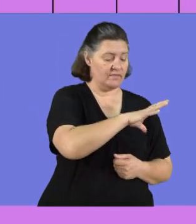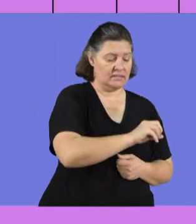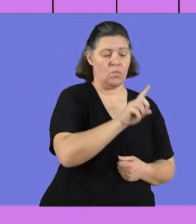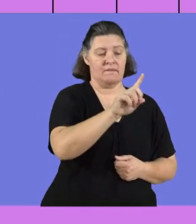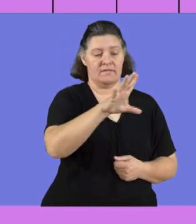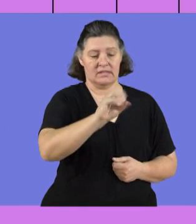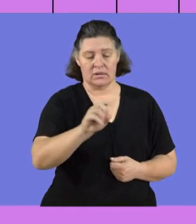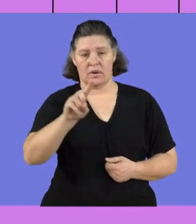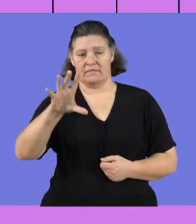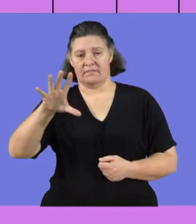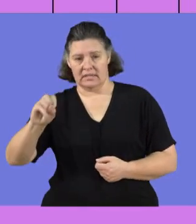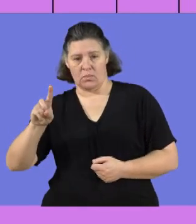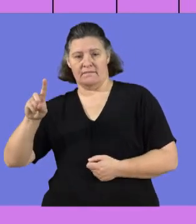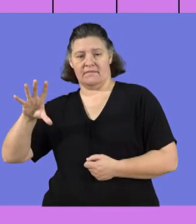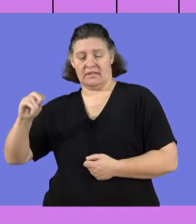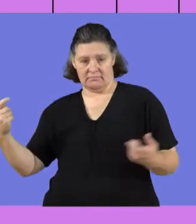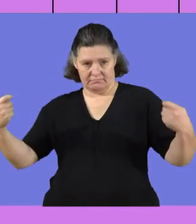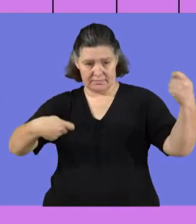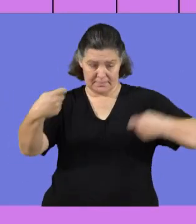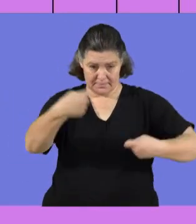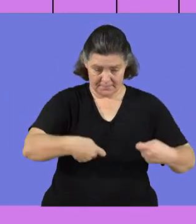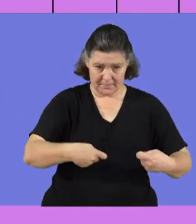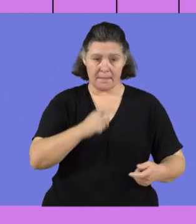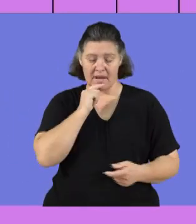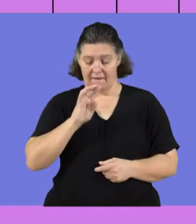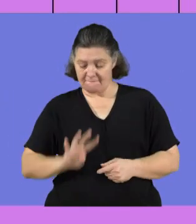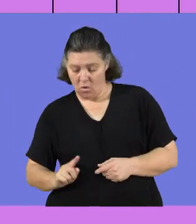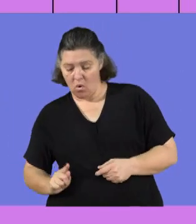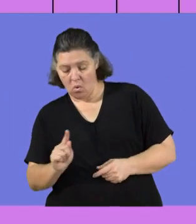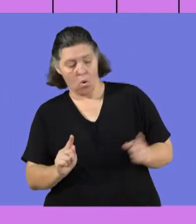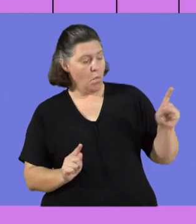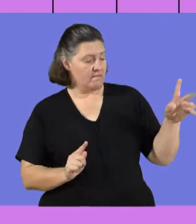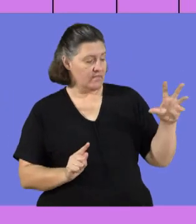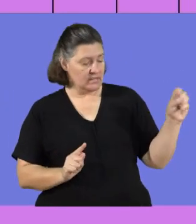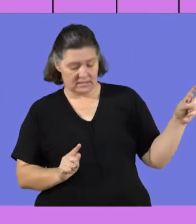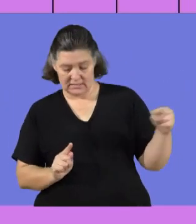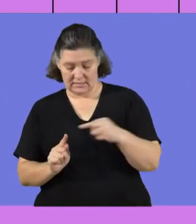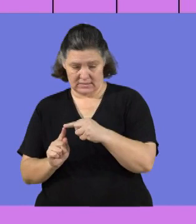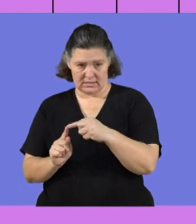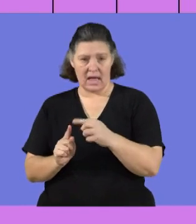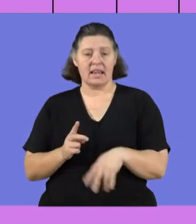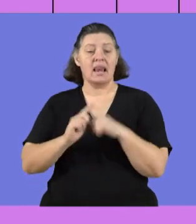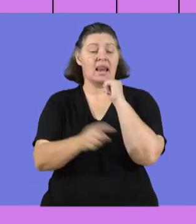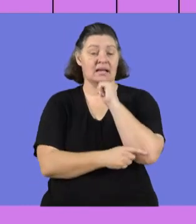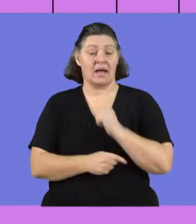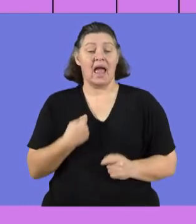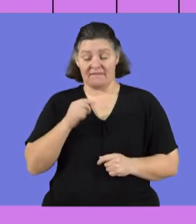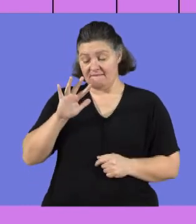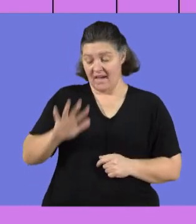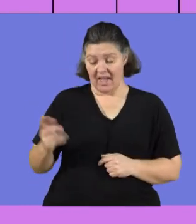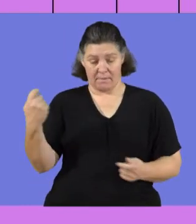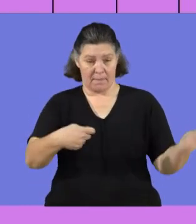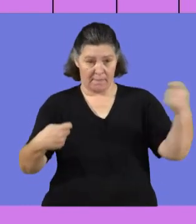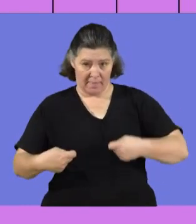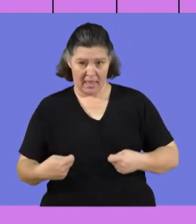the cost is 150. This is the point where 150 meets 4. And finally, if they